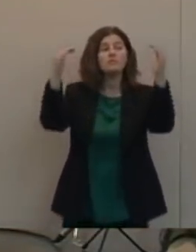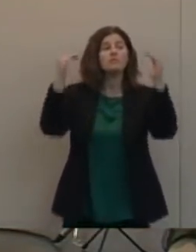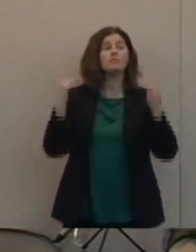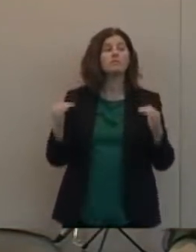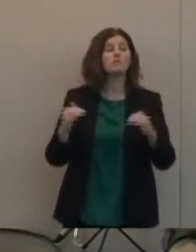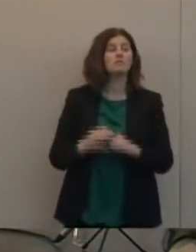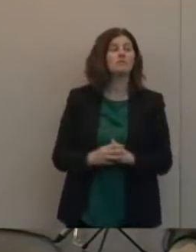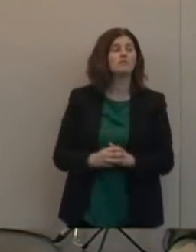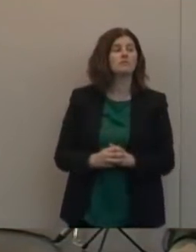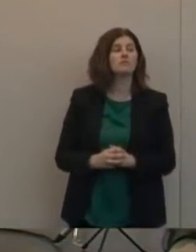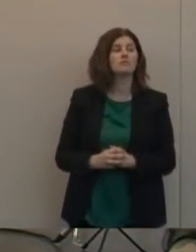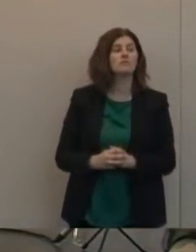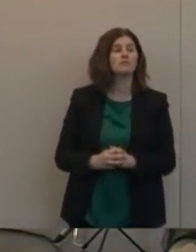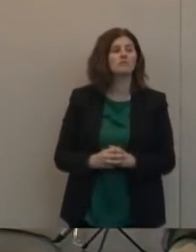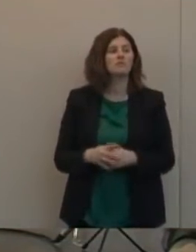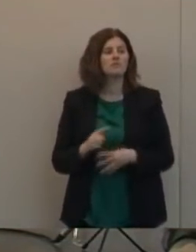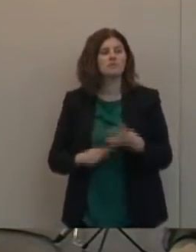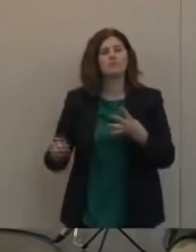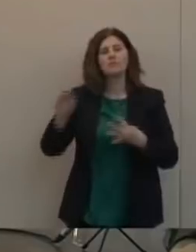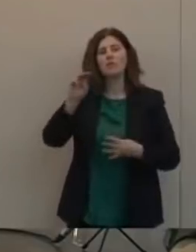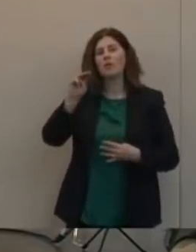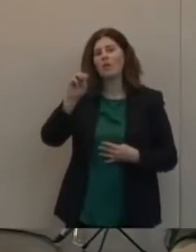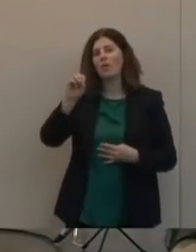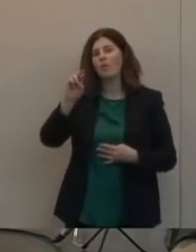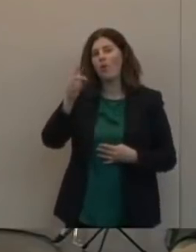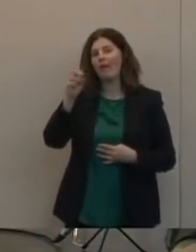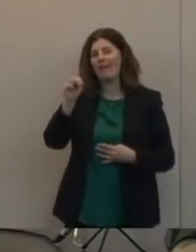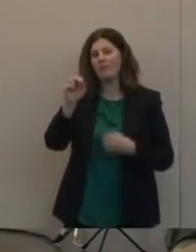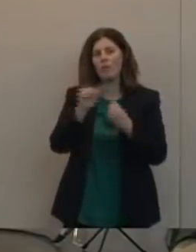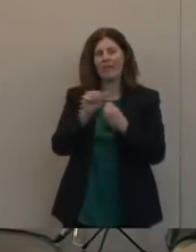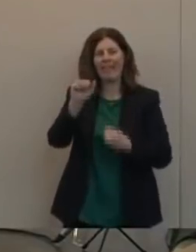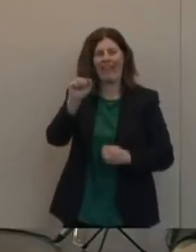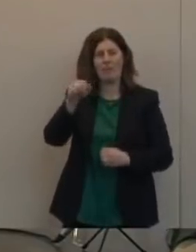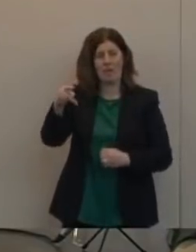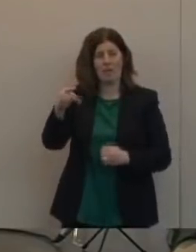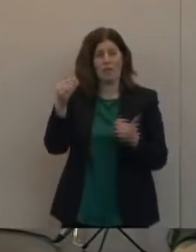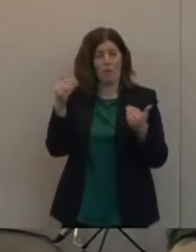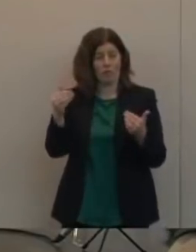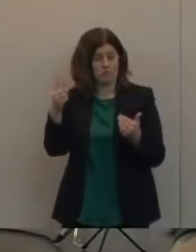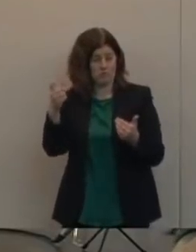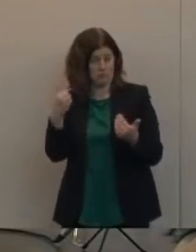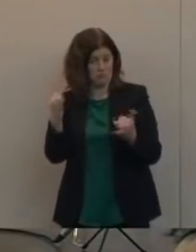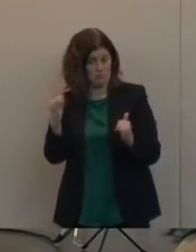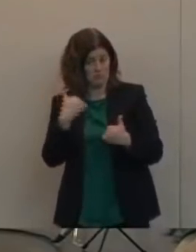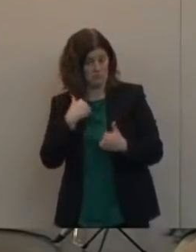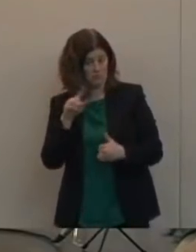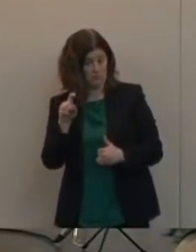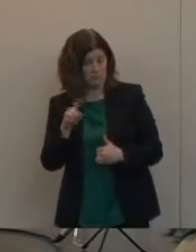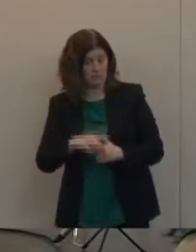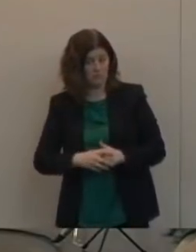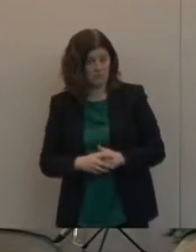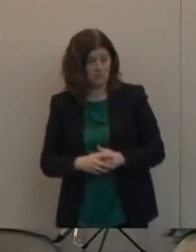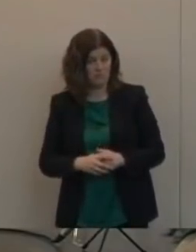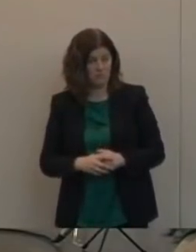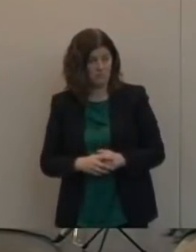go back to Morgan with the AP. Morgan, you are unmuted. Do we have you?